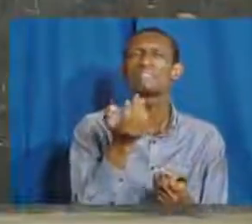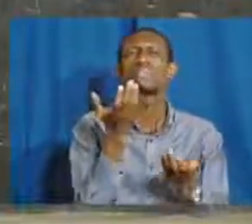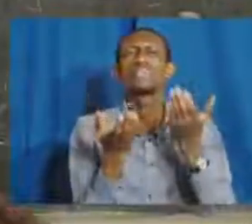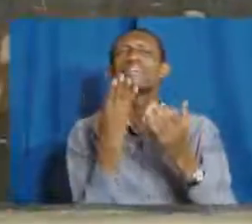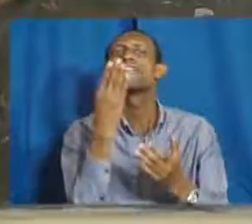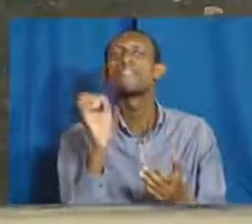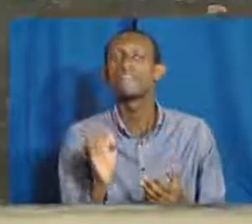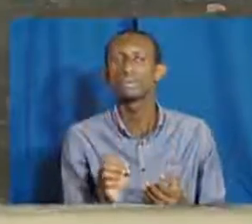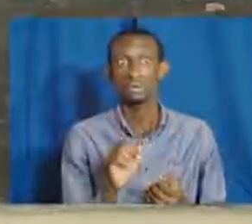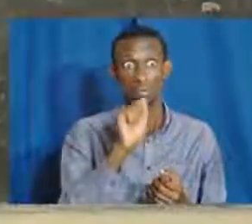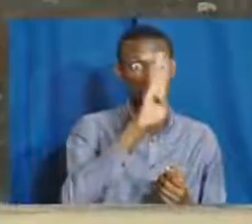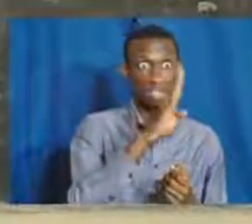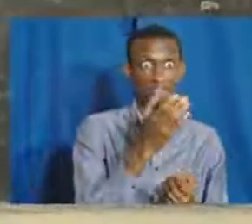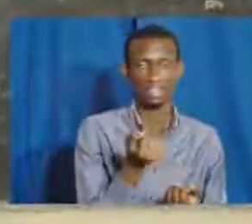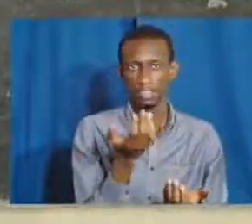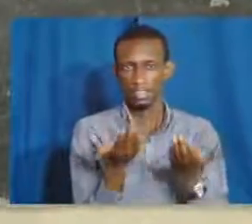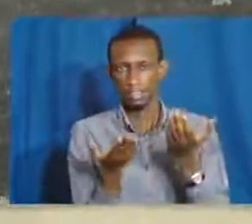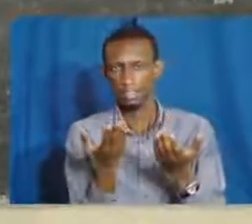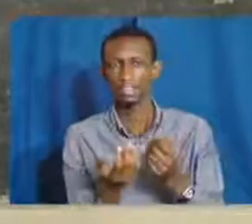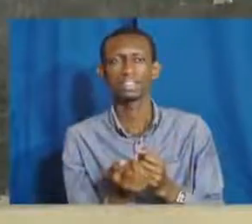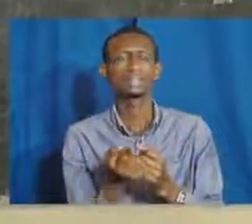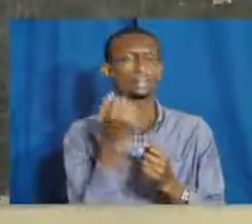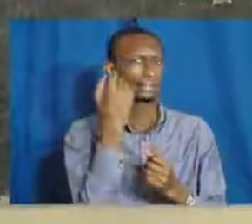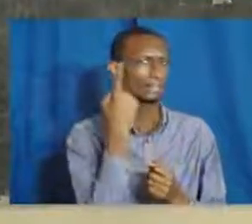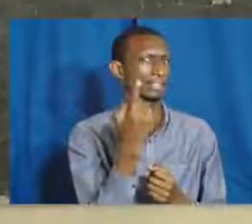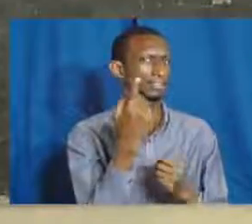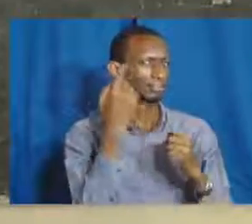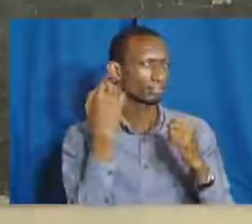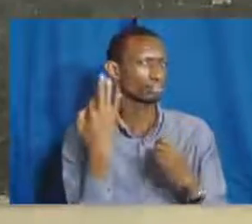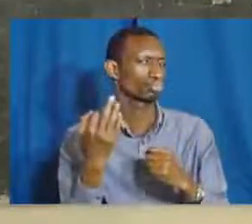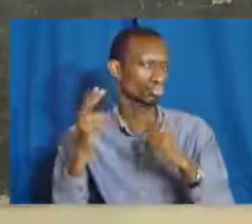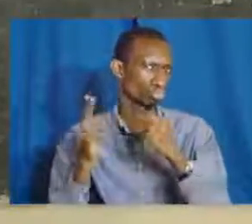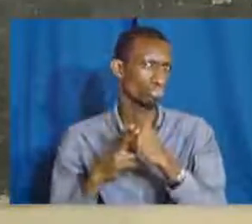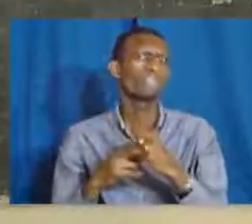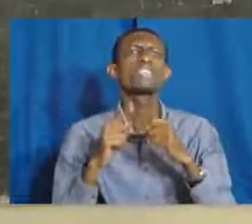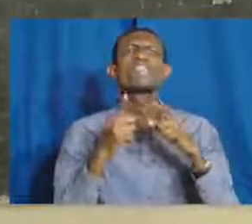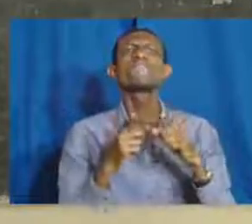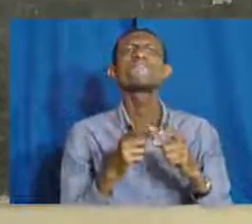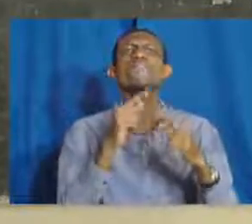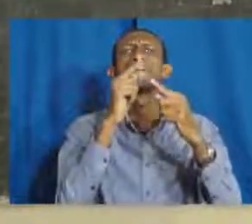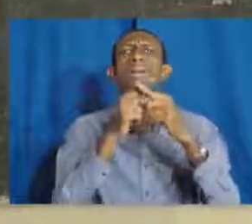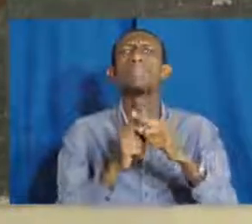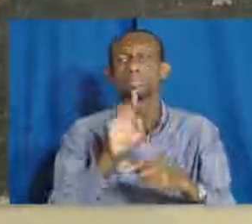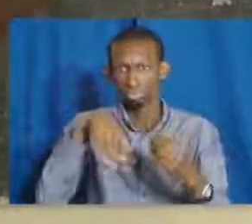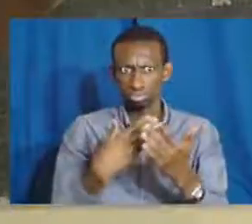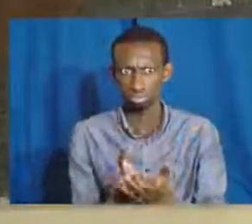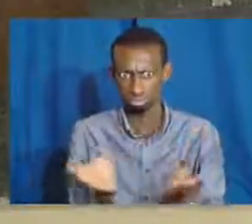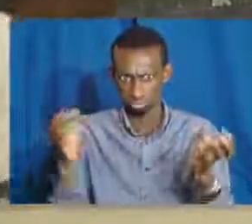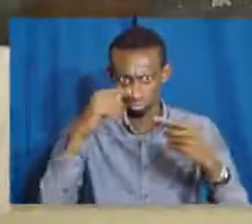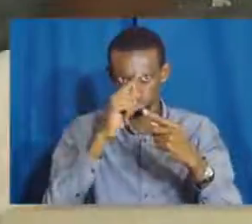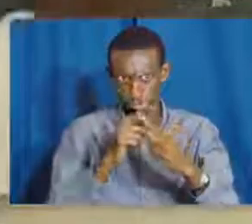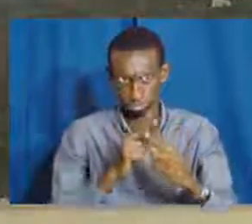is 37. When you add these three, added them together, 40 plus 88